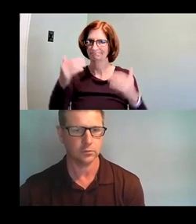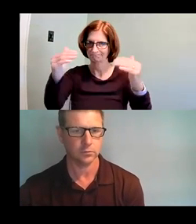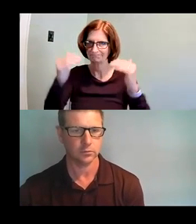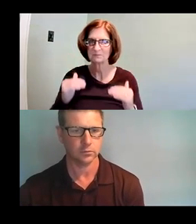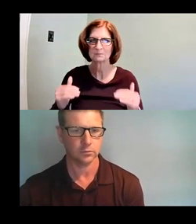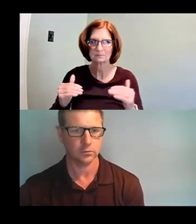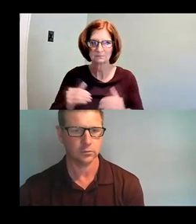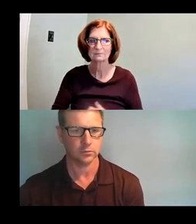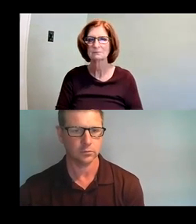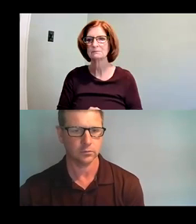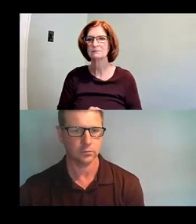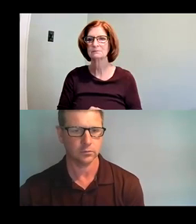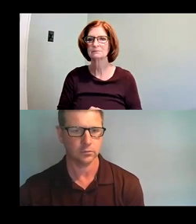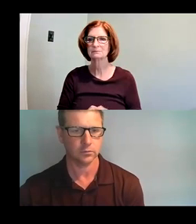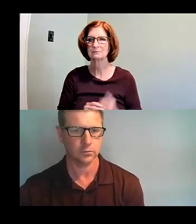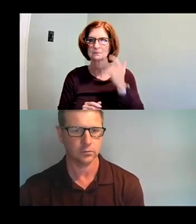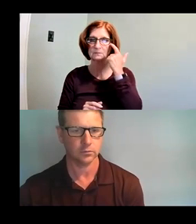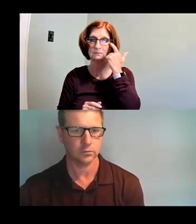Next we have